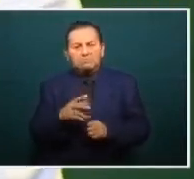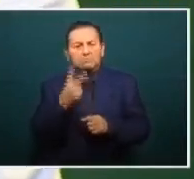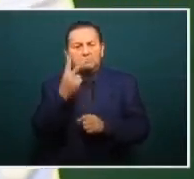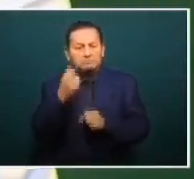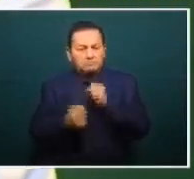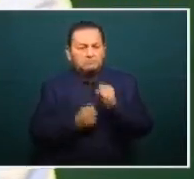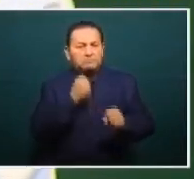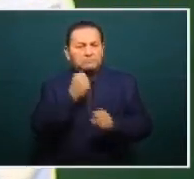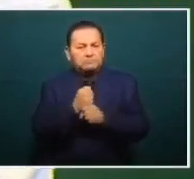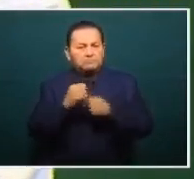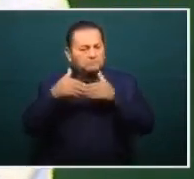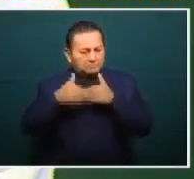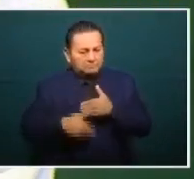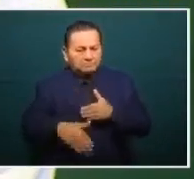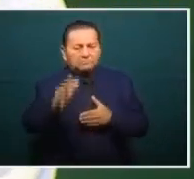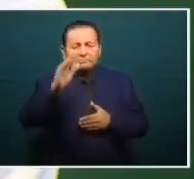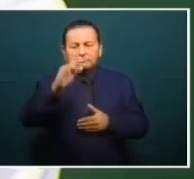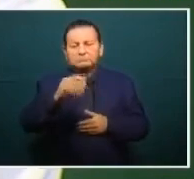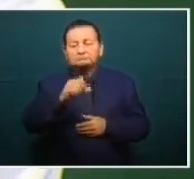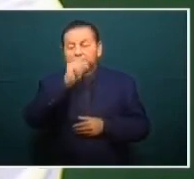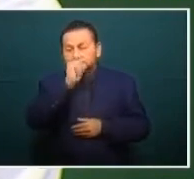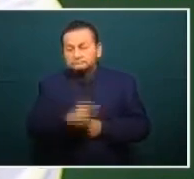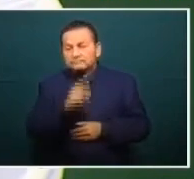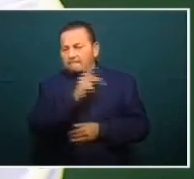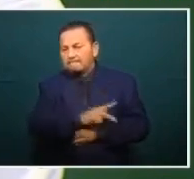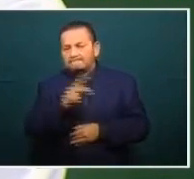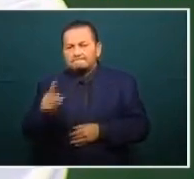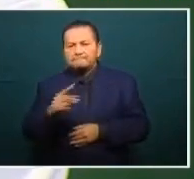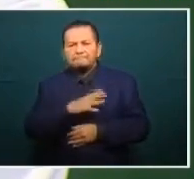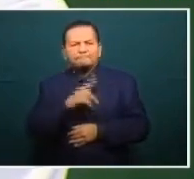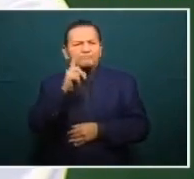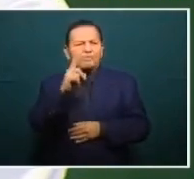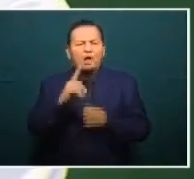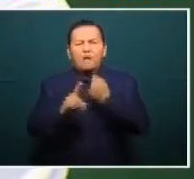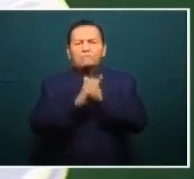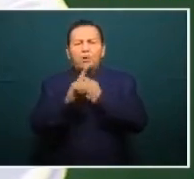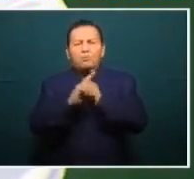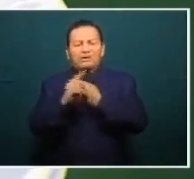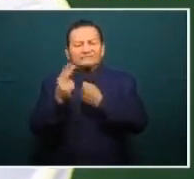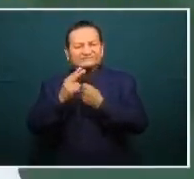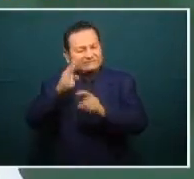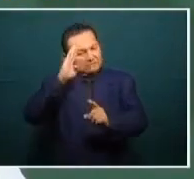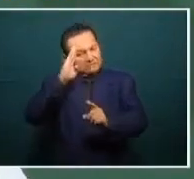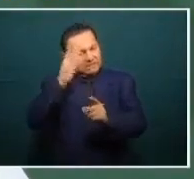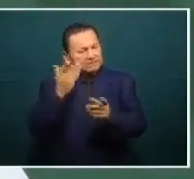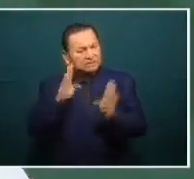How long would you think it'll take for Mexicans to not have to leave? He says about 2 years.